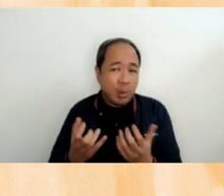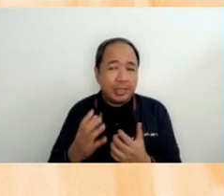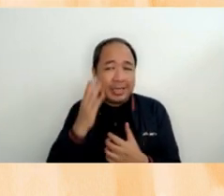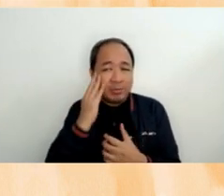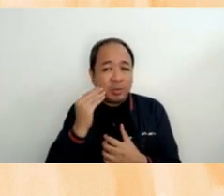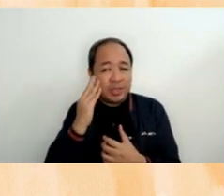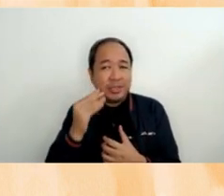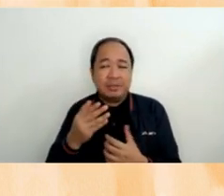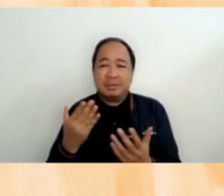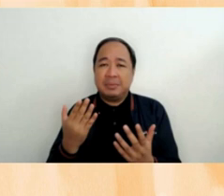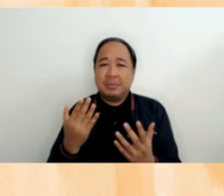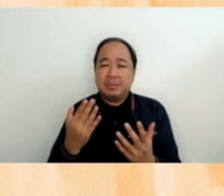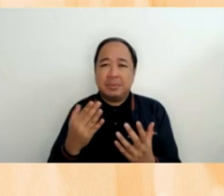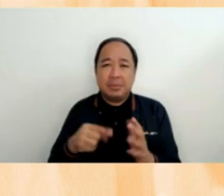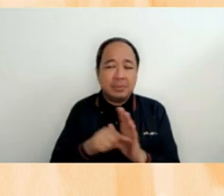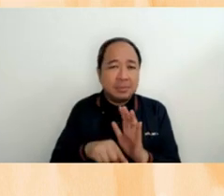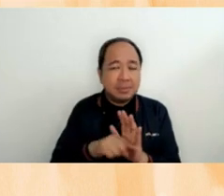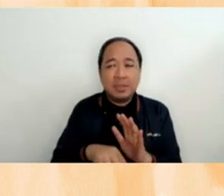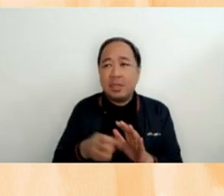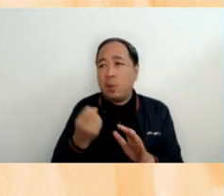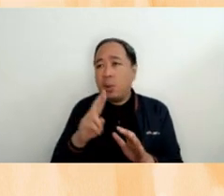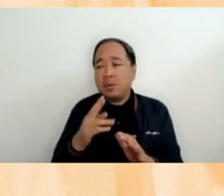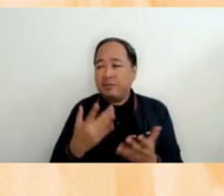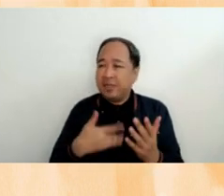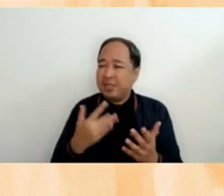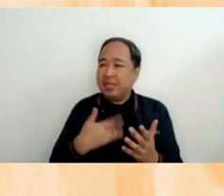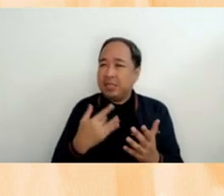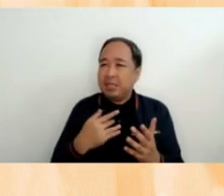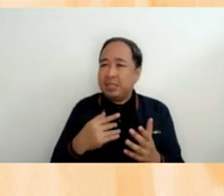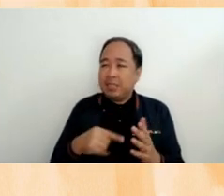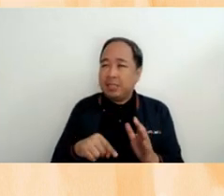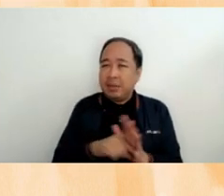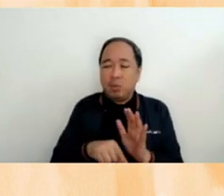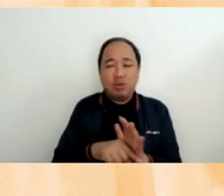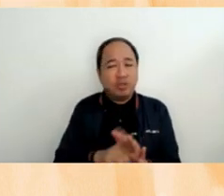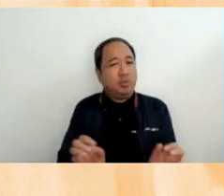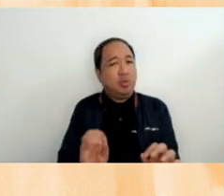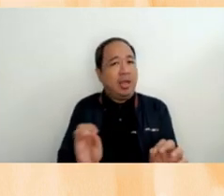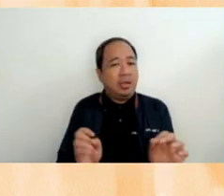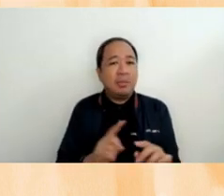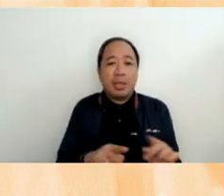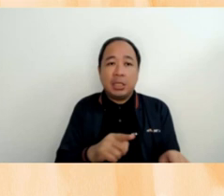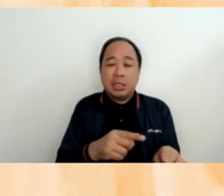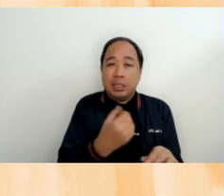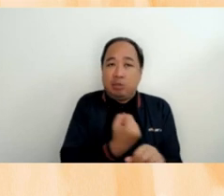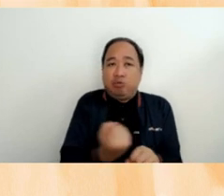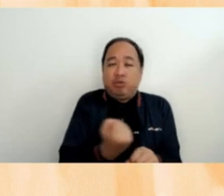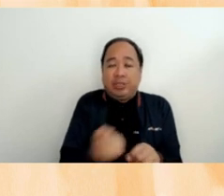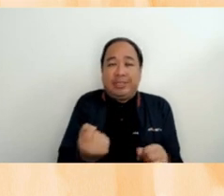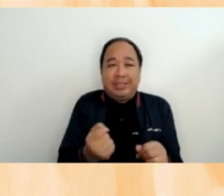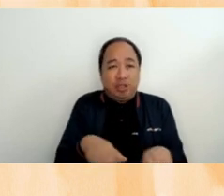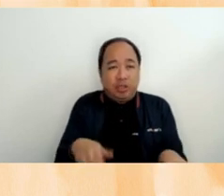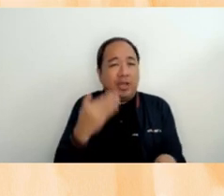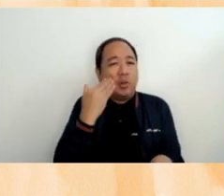or won't feel negative emotions. Resilient children know how to manage sadness